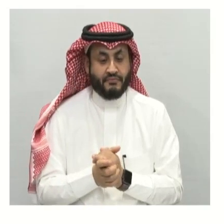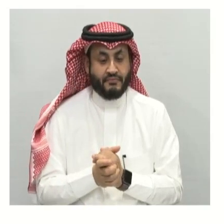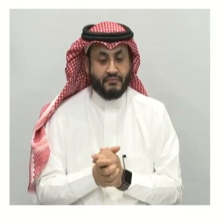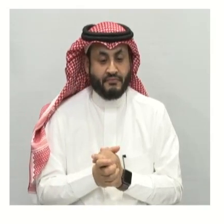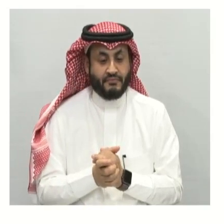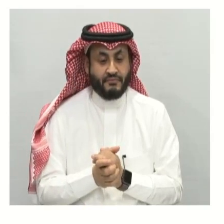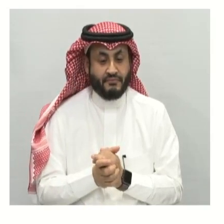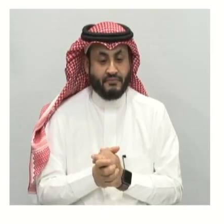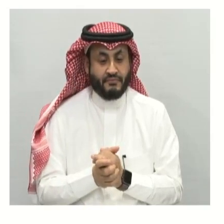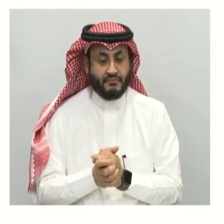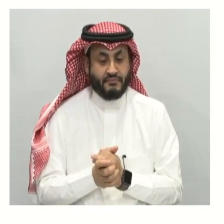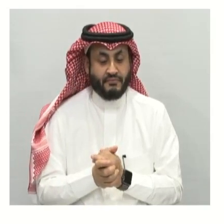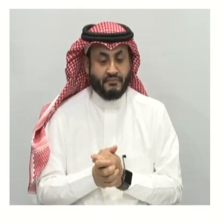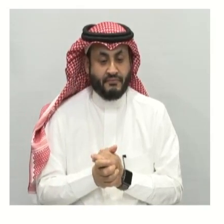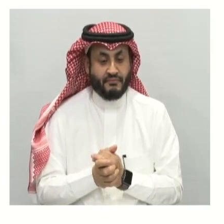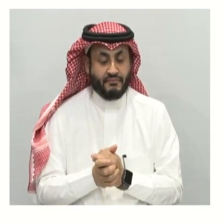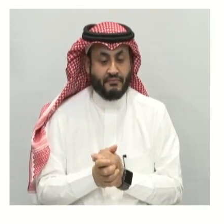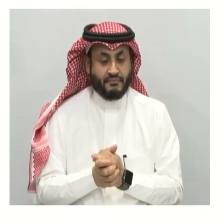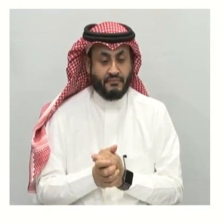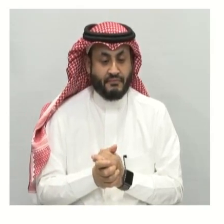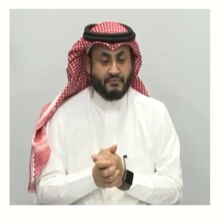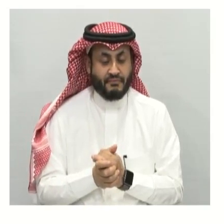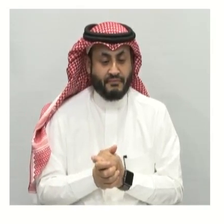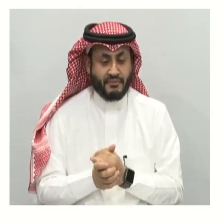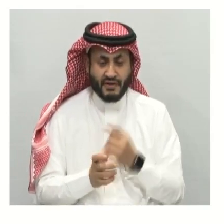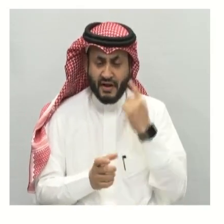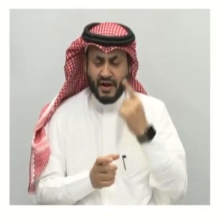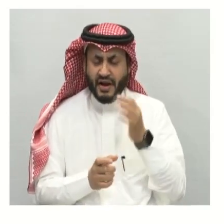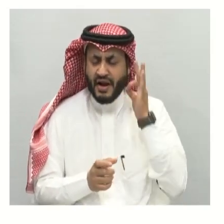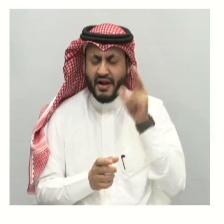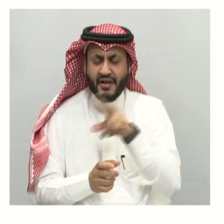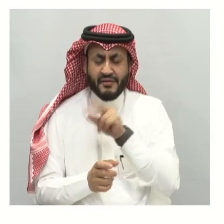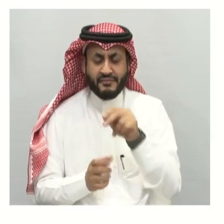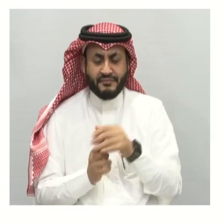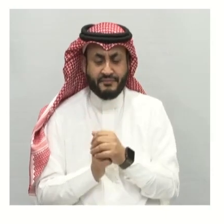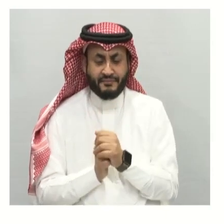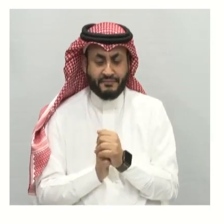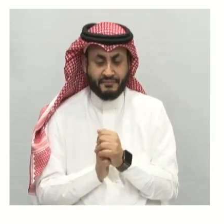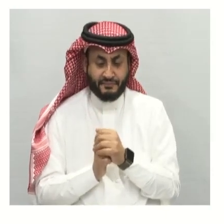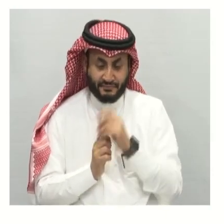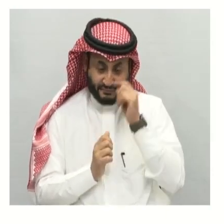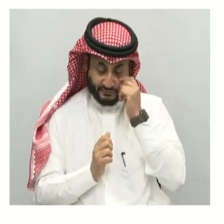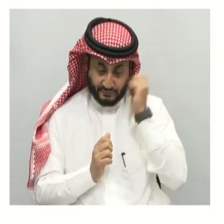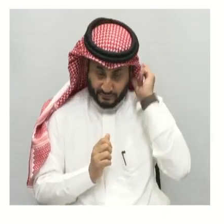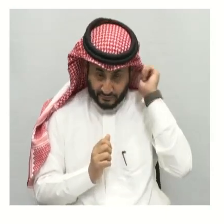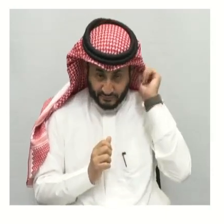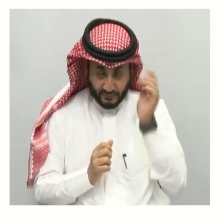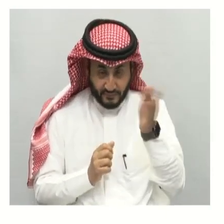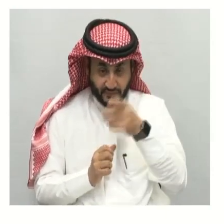We said Thursday again so that we can maintain the rhythm, right? Sunday, Monday, Tuesday, Wednesday,